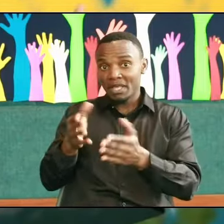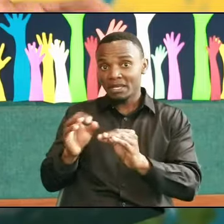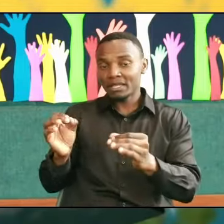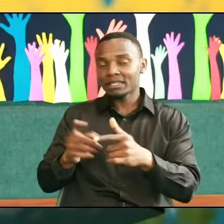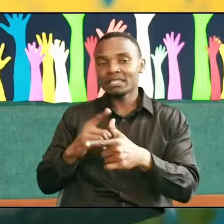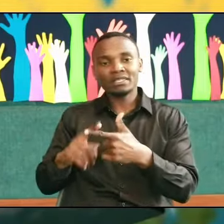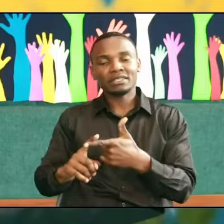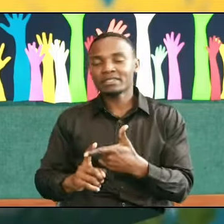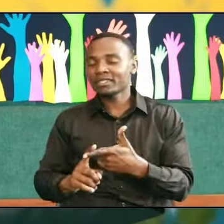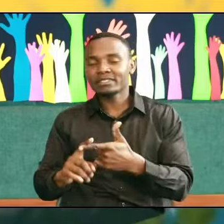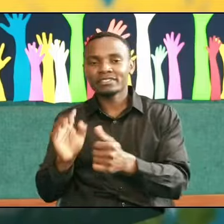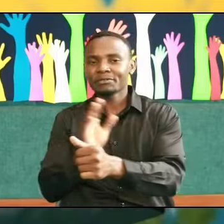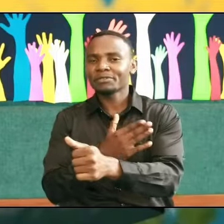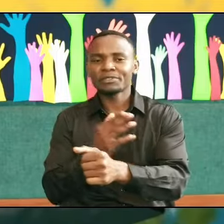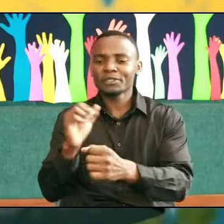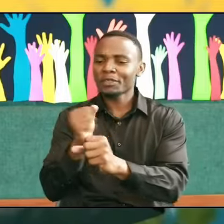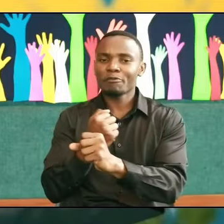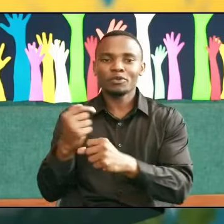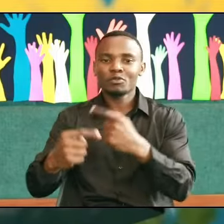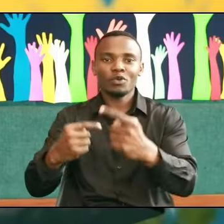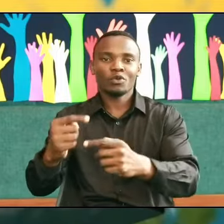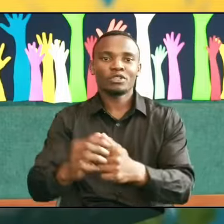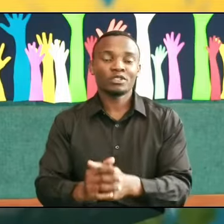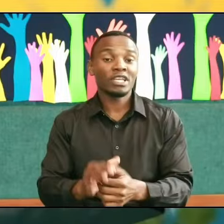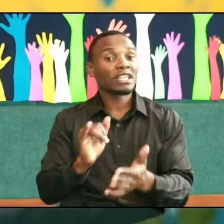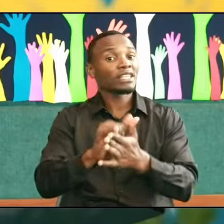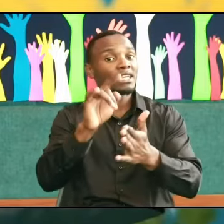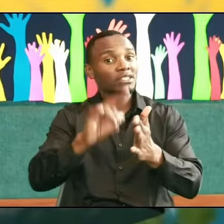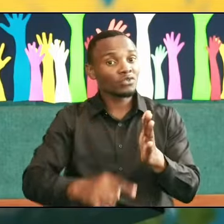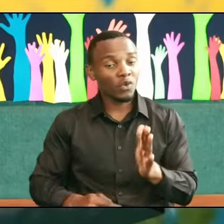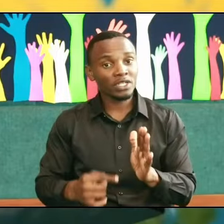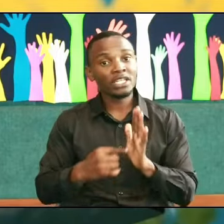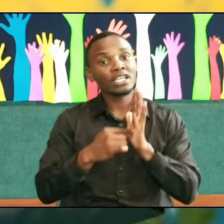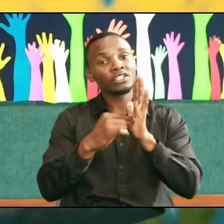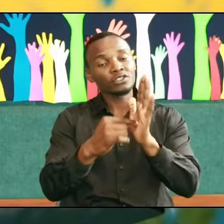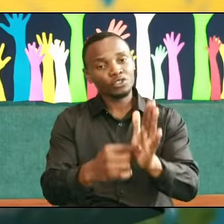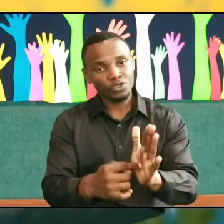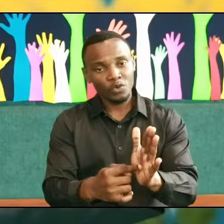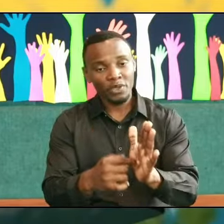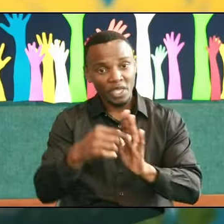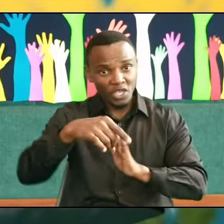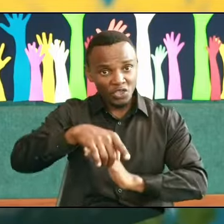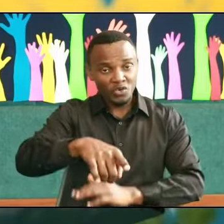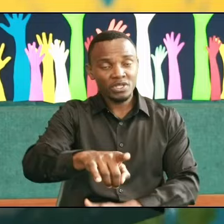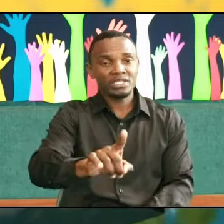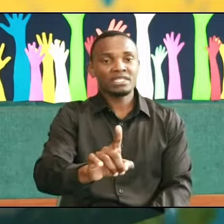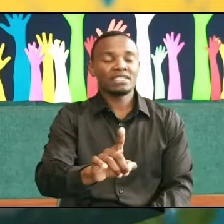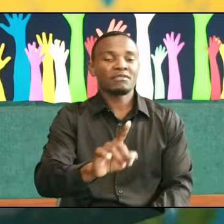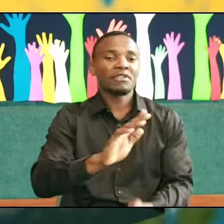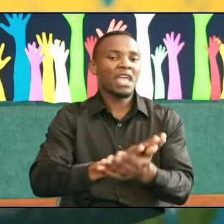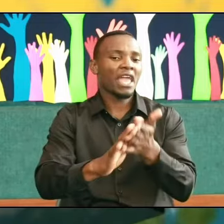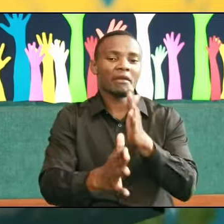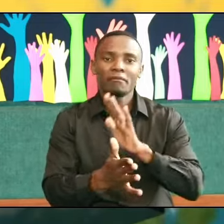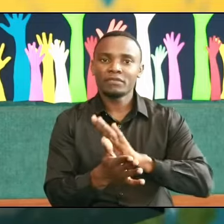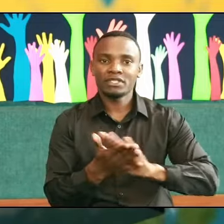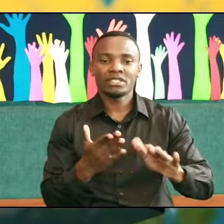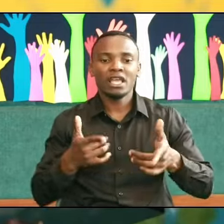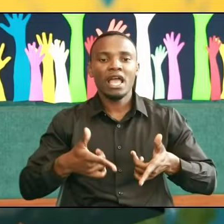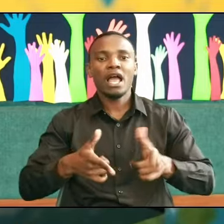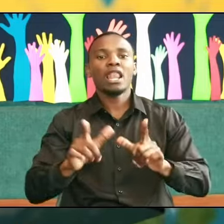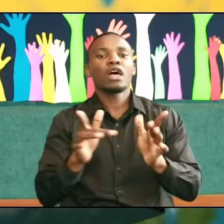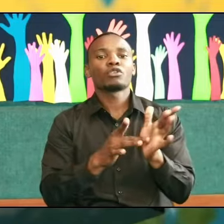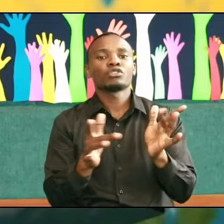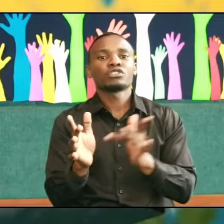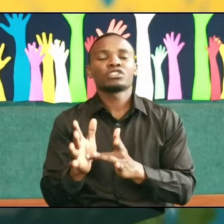not sing. My brother, my sister, that is a clear indication that your cup is still empty. Let Jesus fill